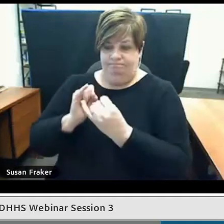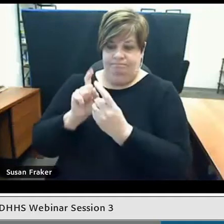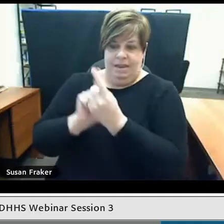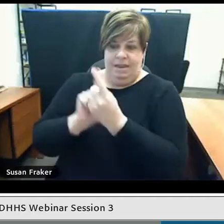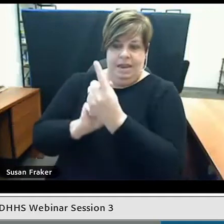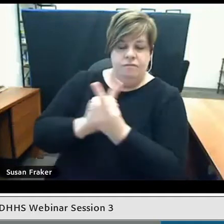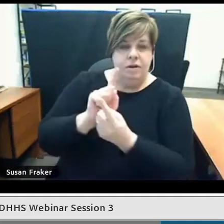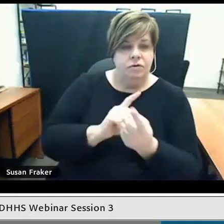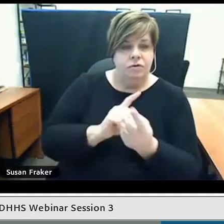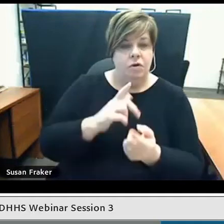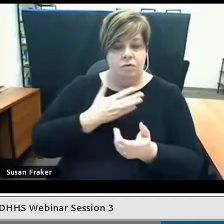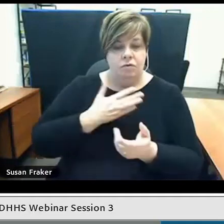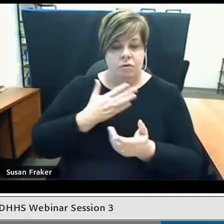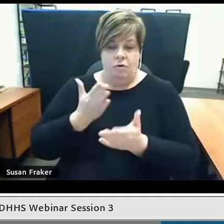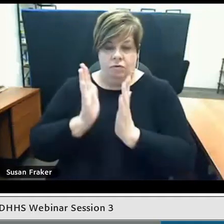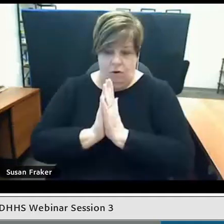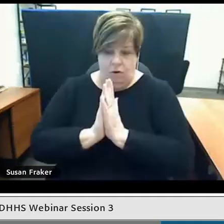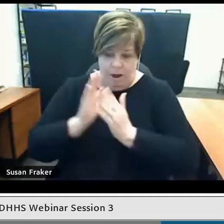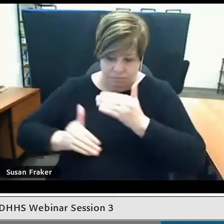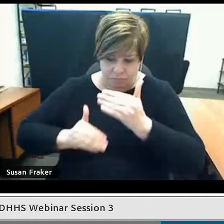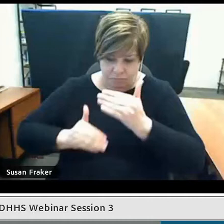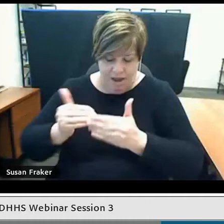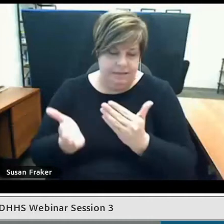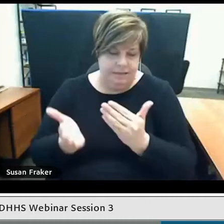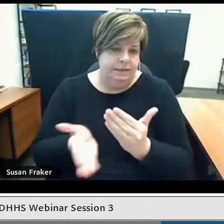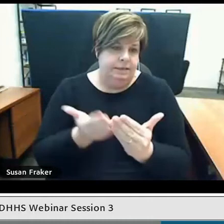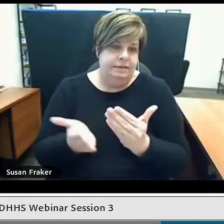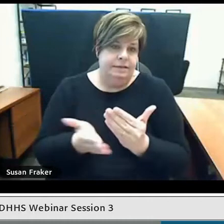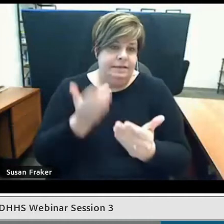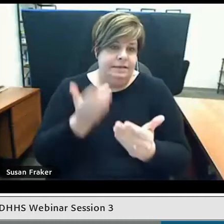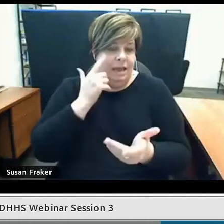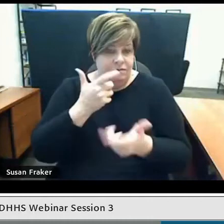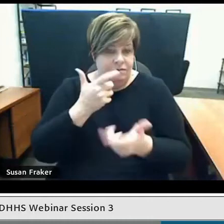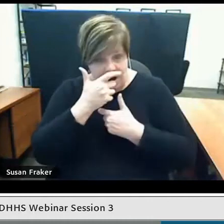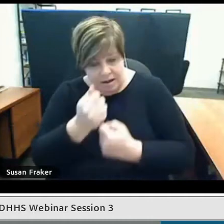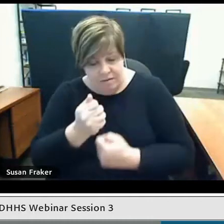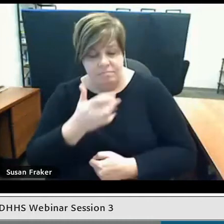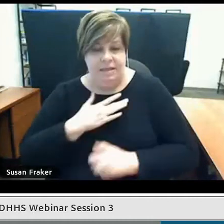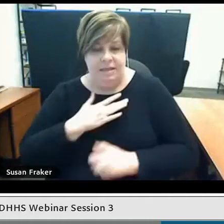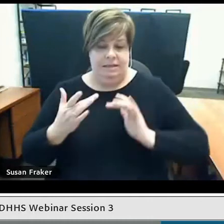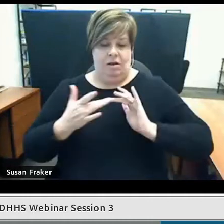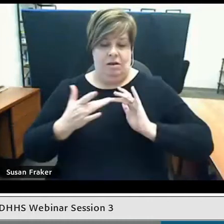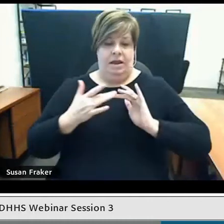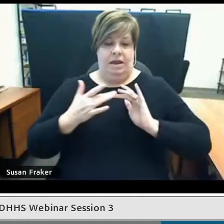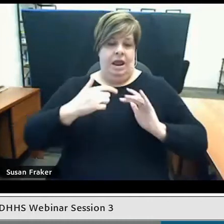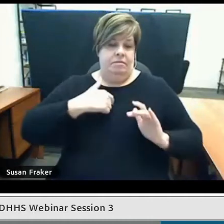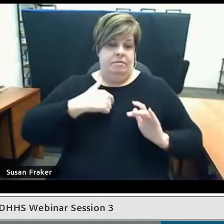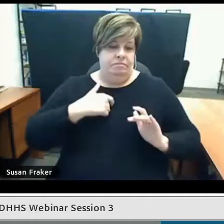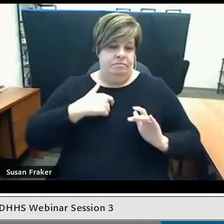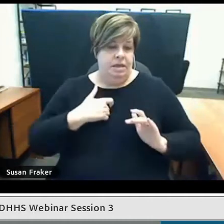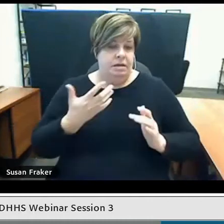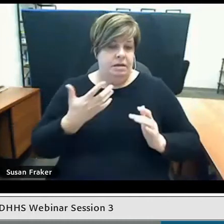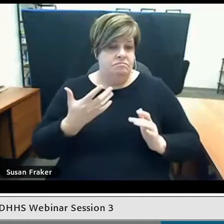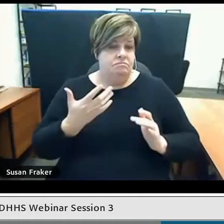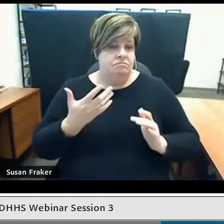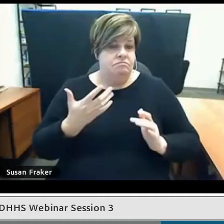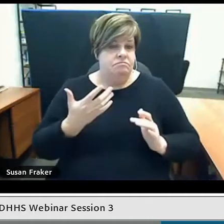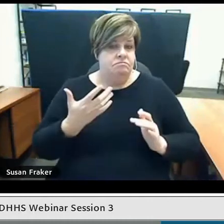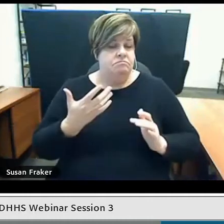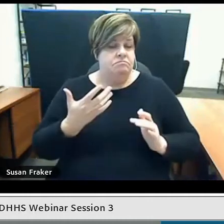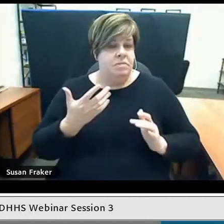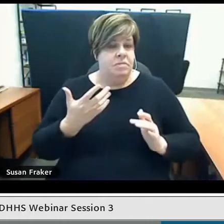request process is really easy, and if you have an interest, please feel free to reach out to us. If